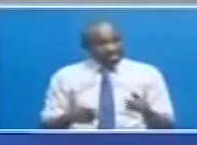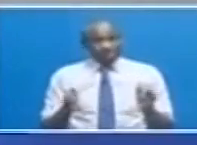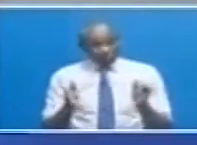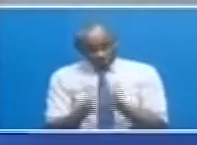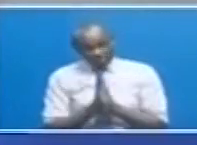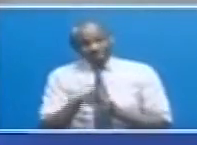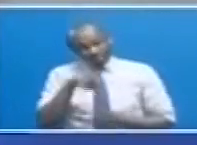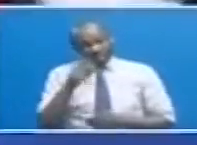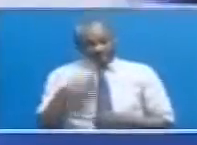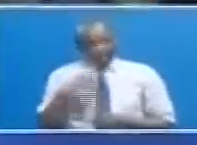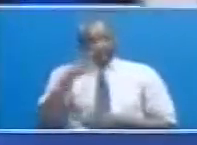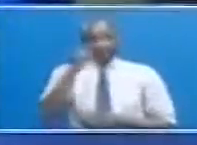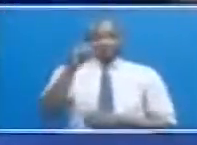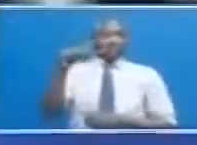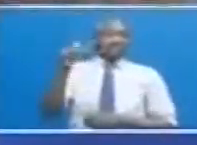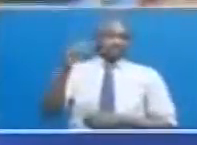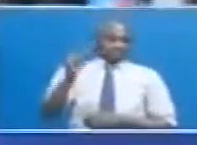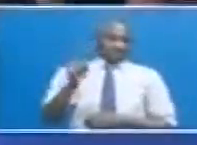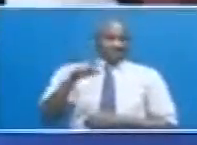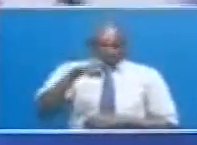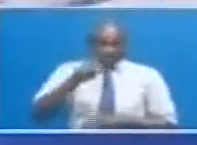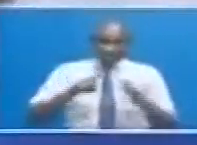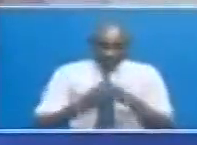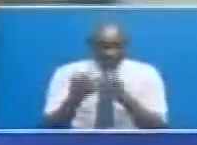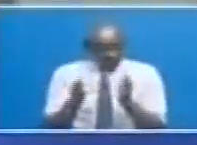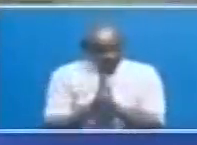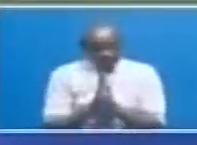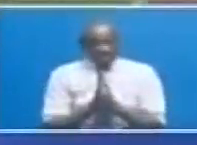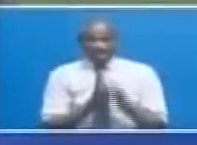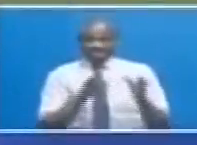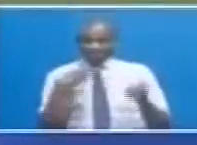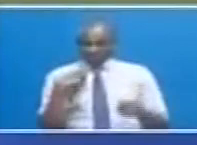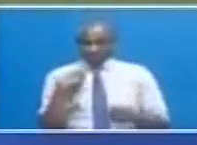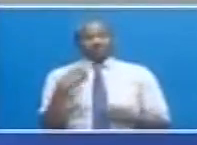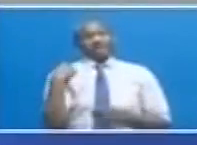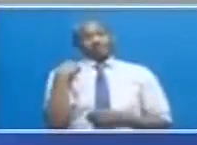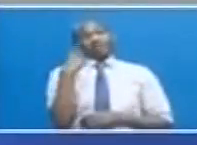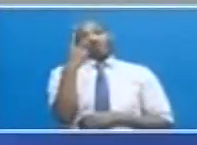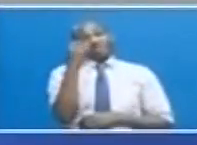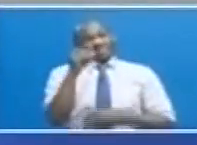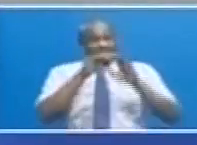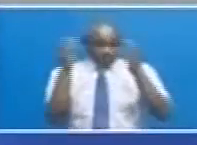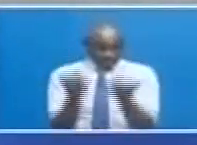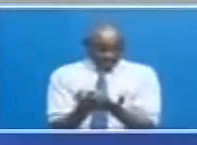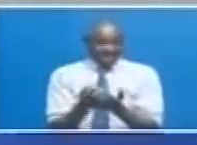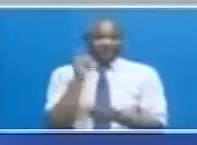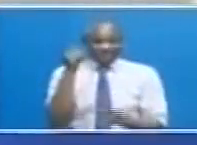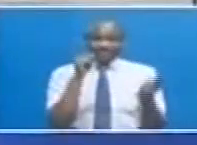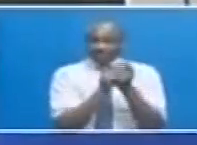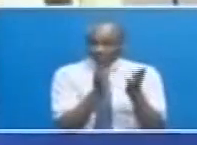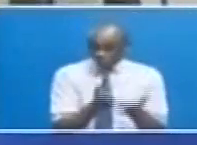us competing against New Zealand. Namibia itaanza mashindano hayo ikiwa imeorodheshwa katika nafasi ya 20 duniani. Na mechi yake ya kwanza